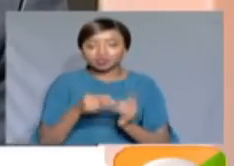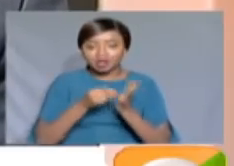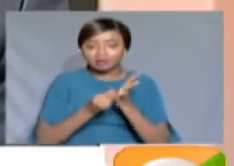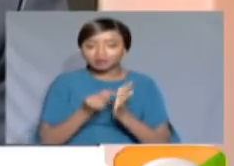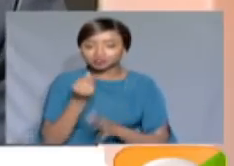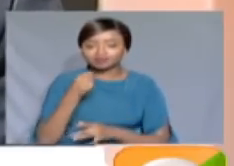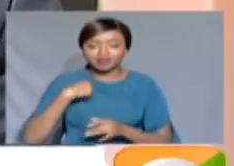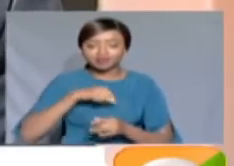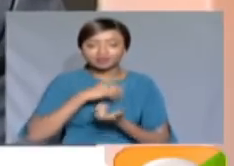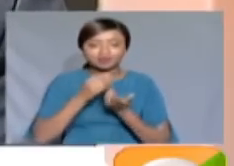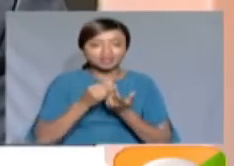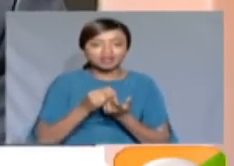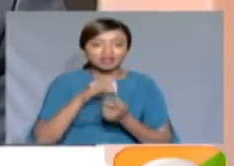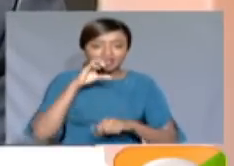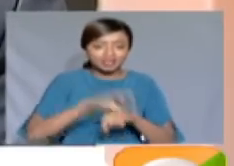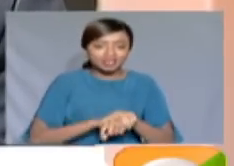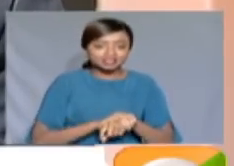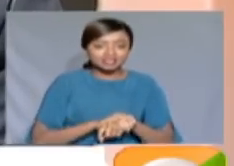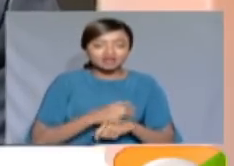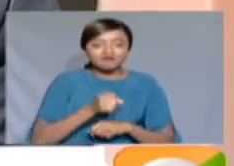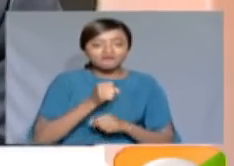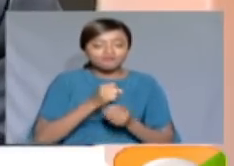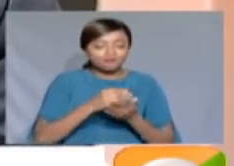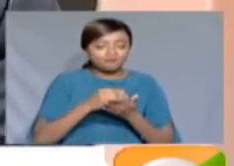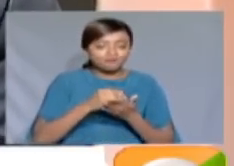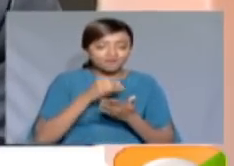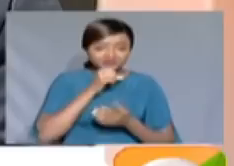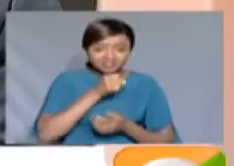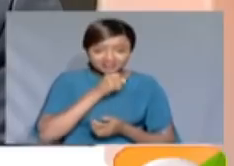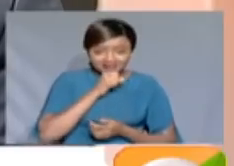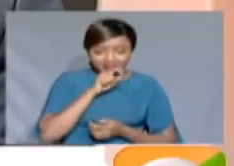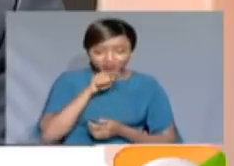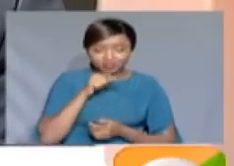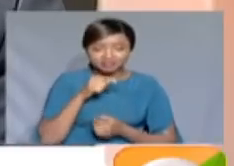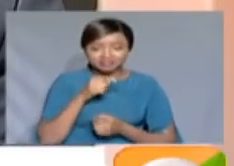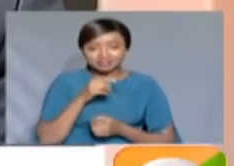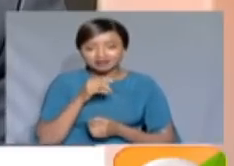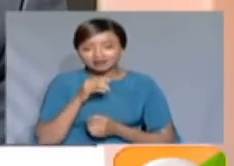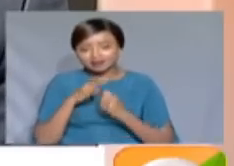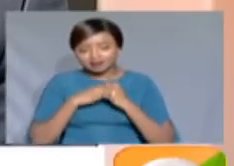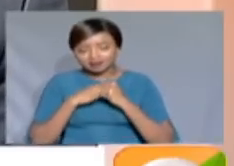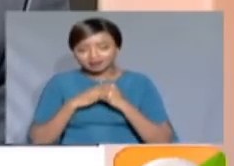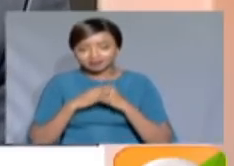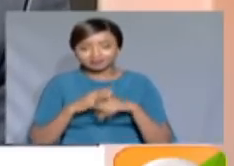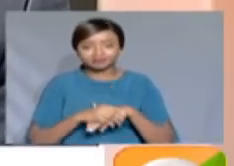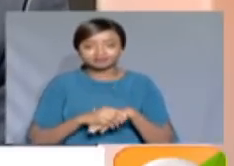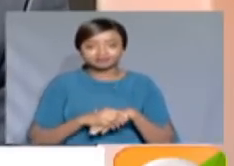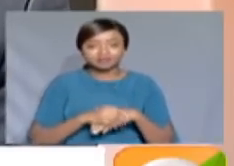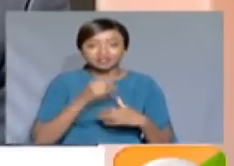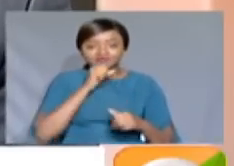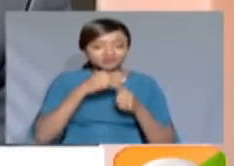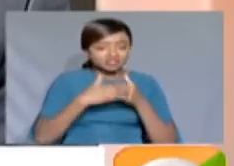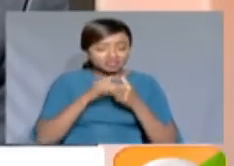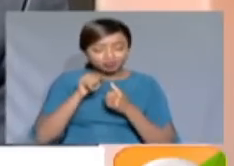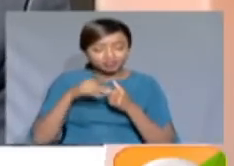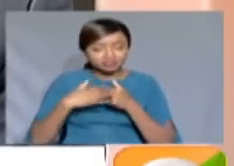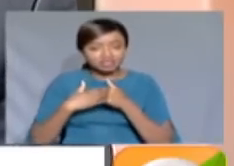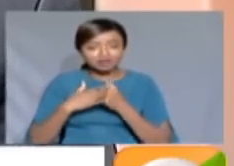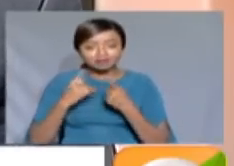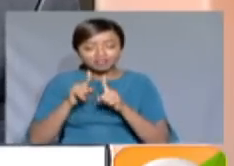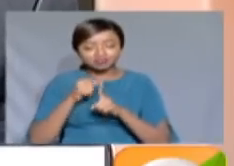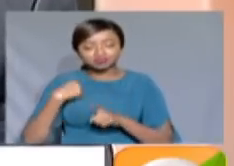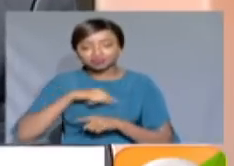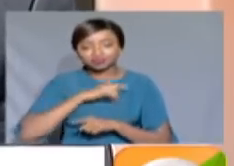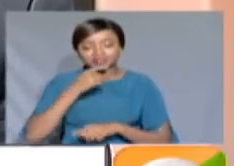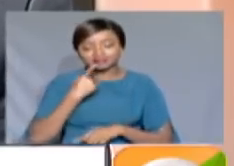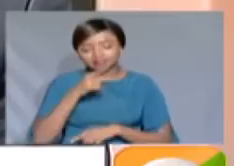is 59.9, not 100 million, billion. Mm-hmm. And also, let me say that the amount